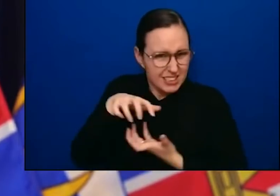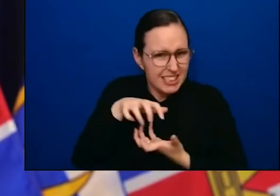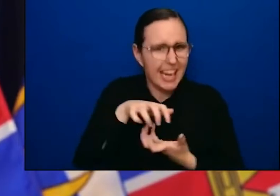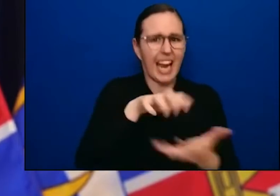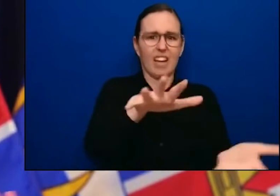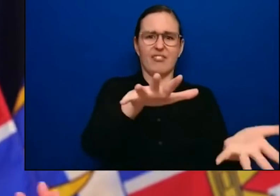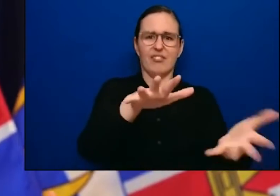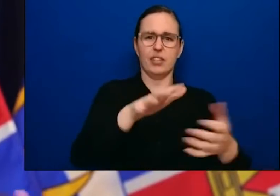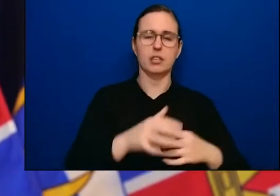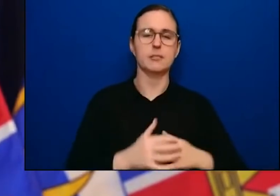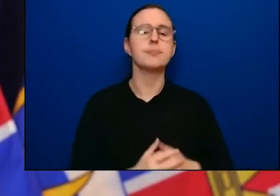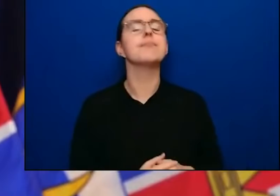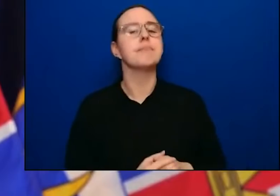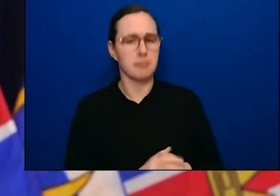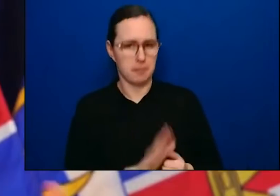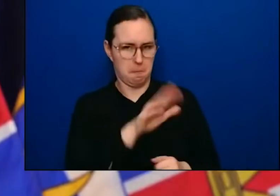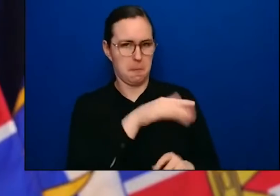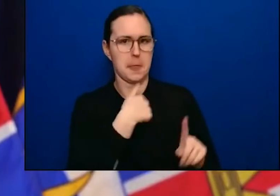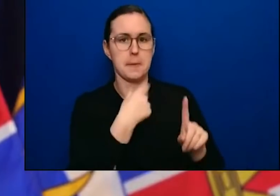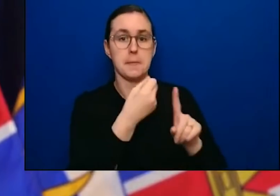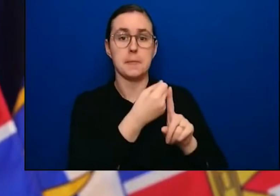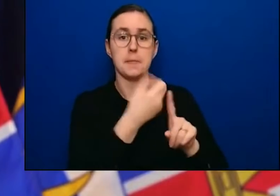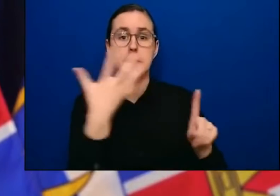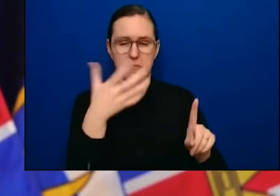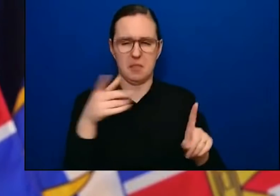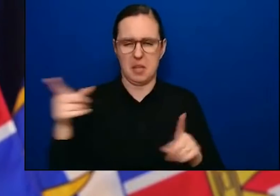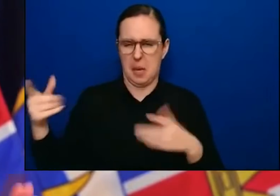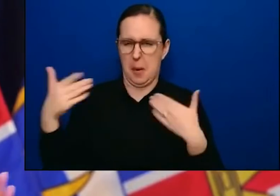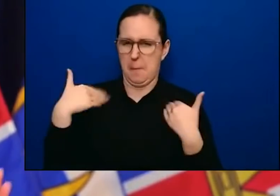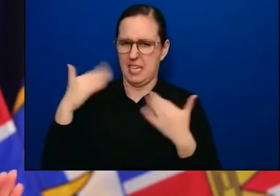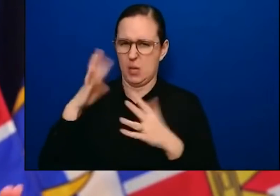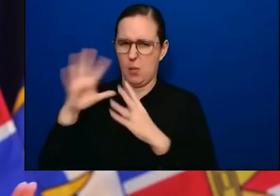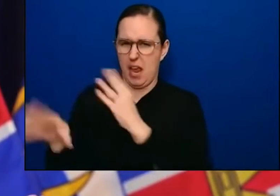and this is one of my frustrations, my pet peeves.